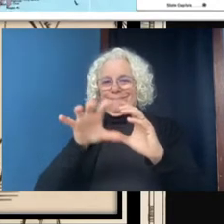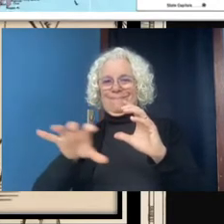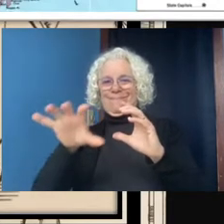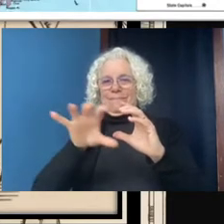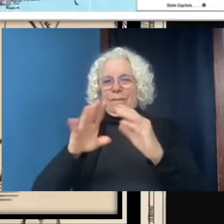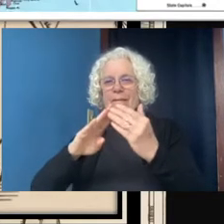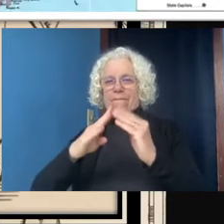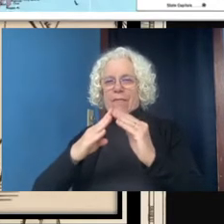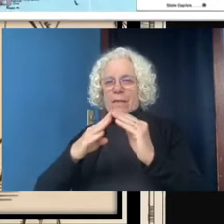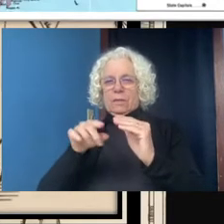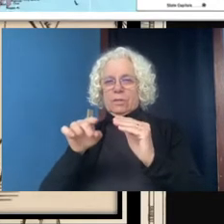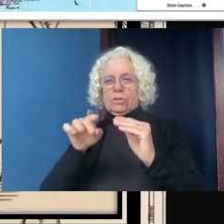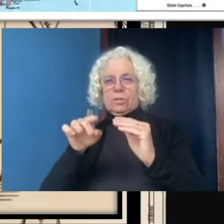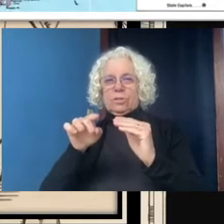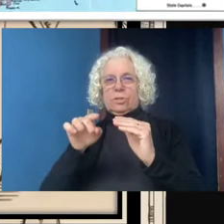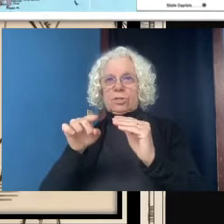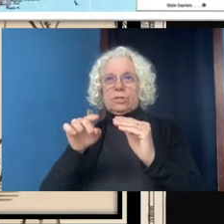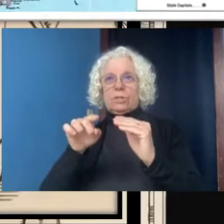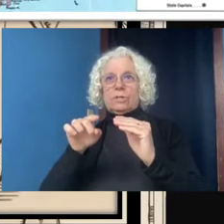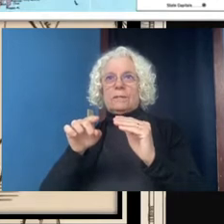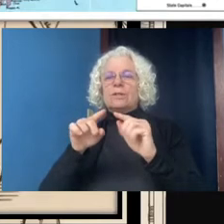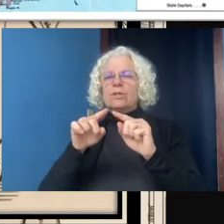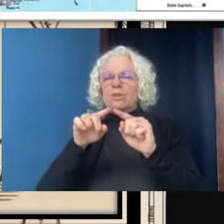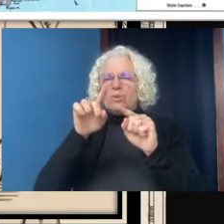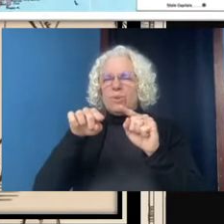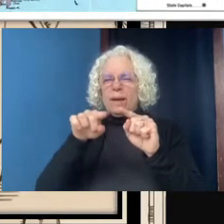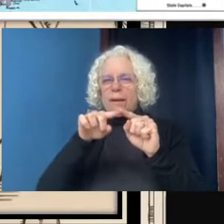those little triangles.